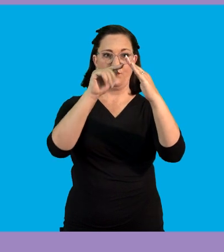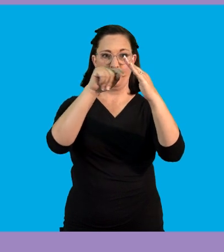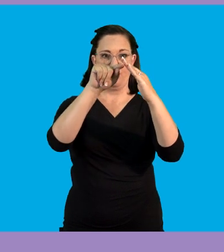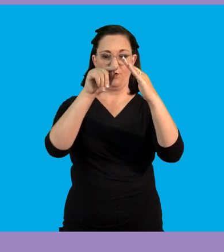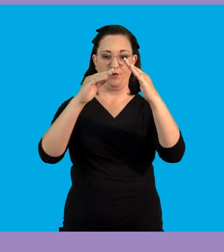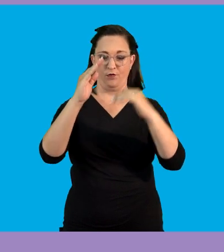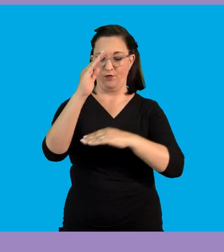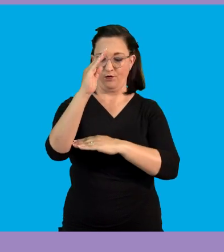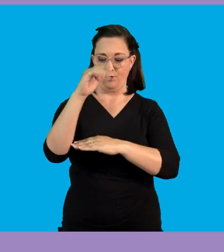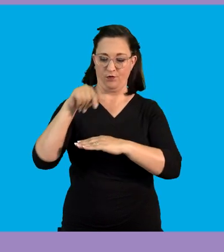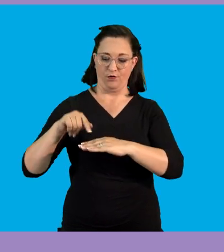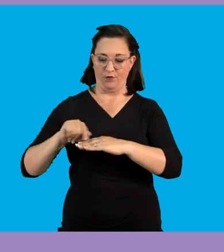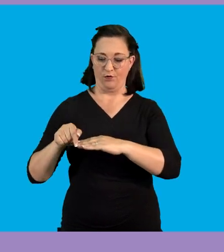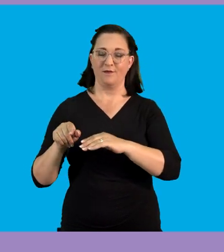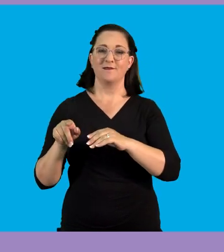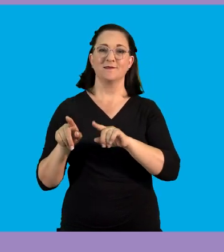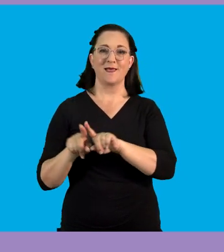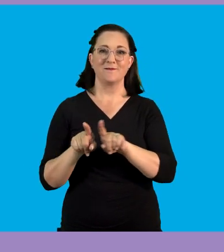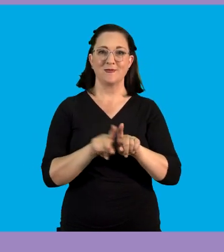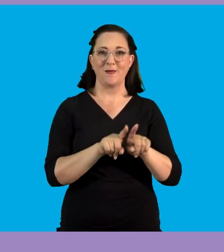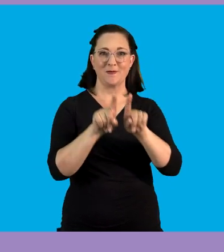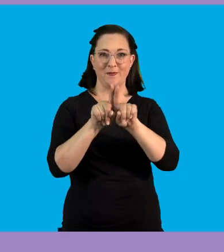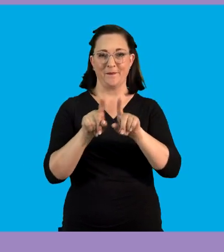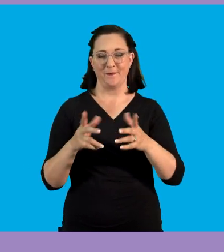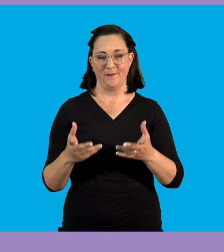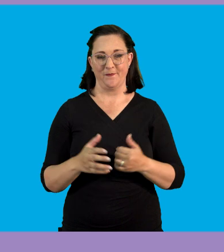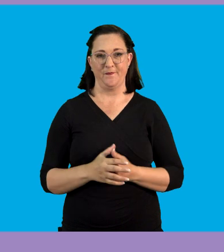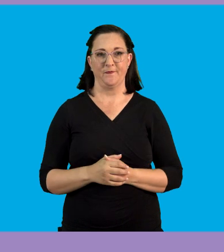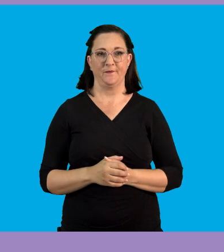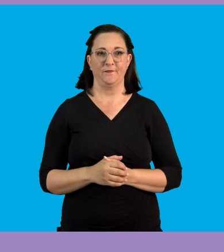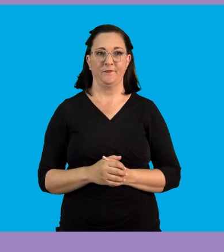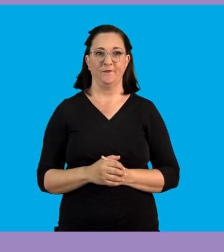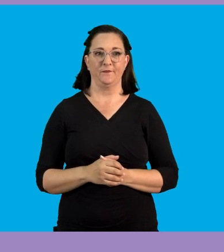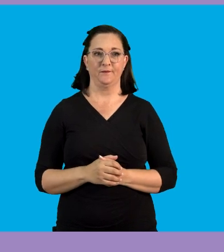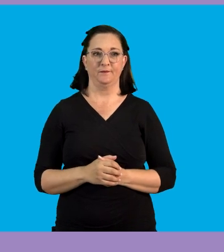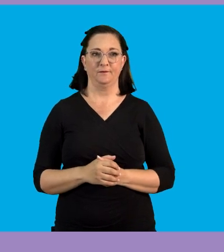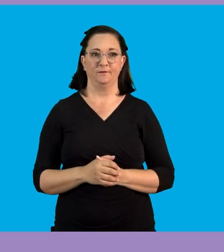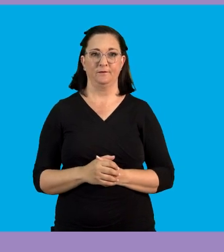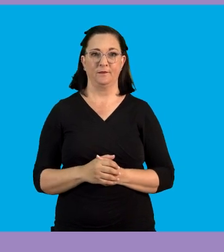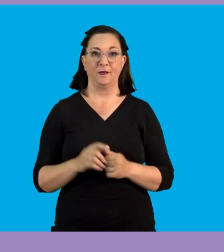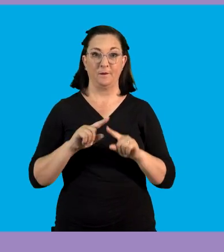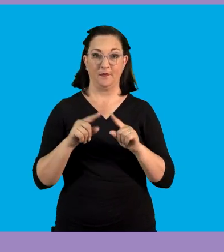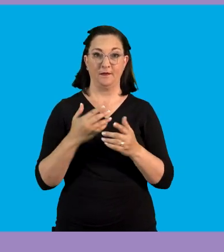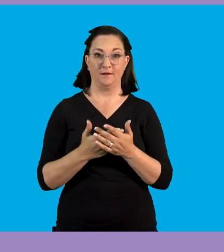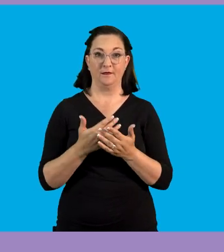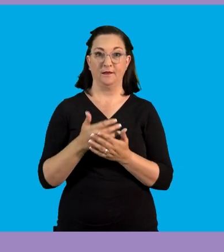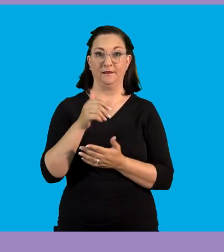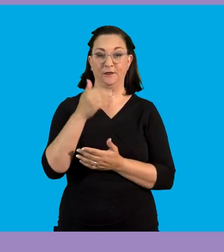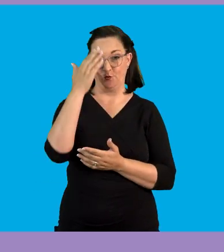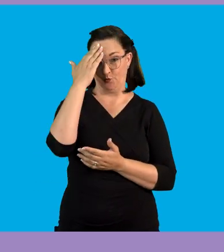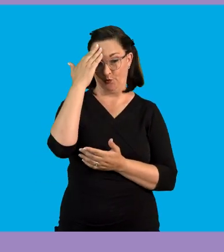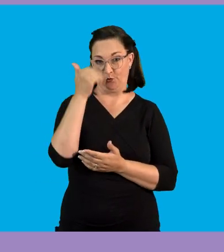as well. All the angles are equal to